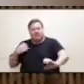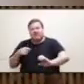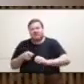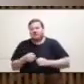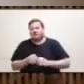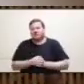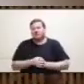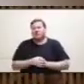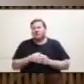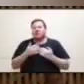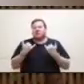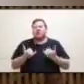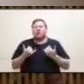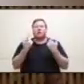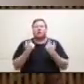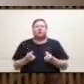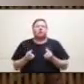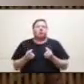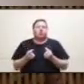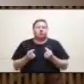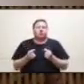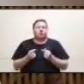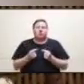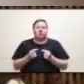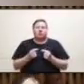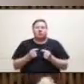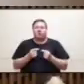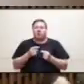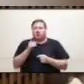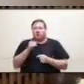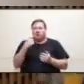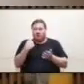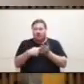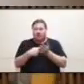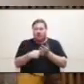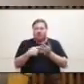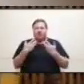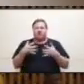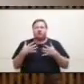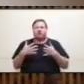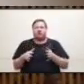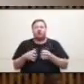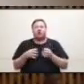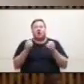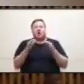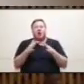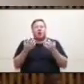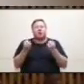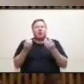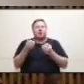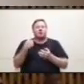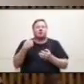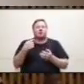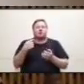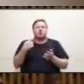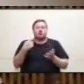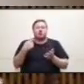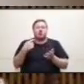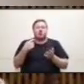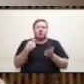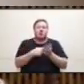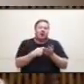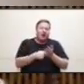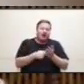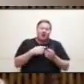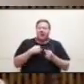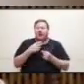we are now doing is to ensure that the one that we bought, the quantity that we bought, and the quantity that we billed the people